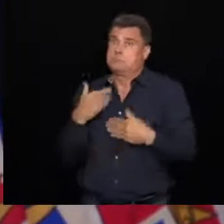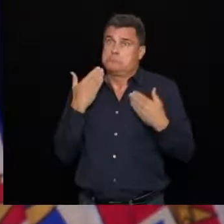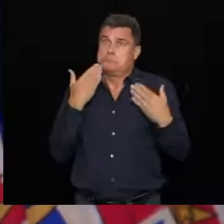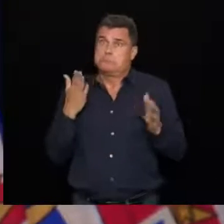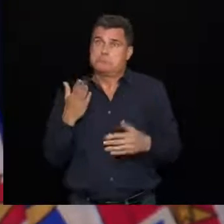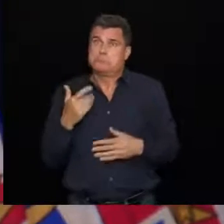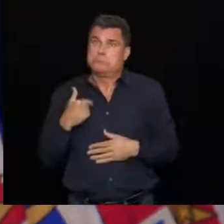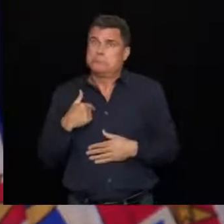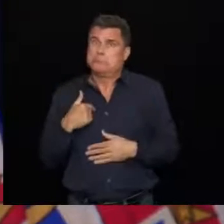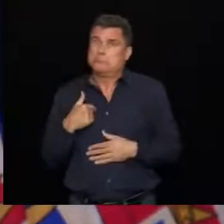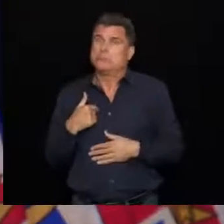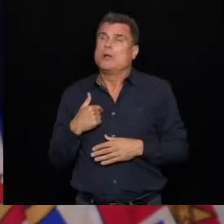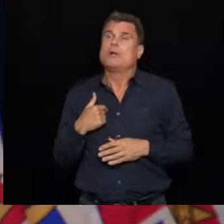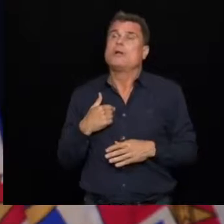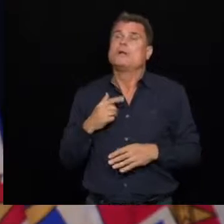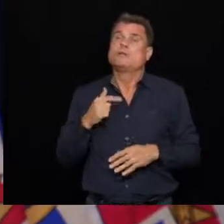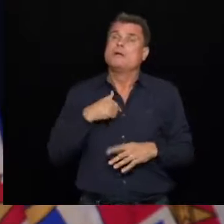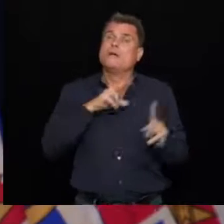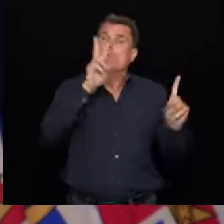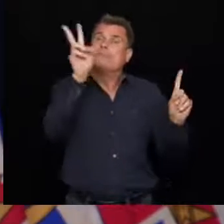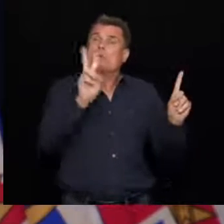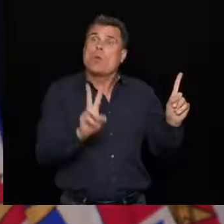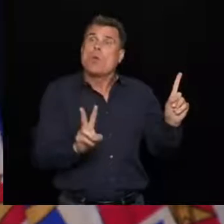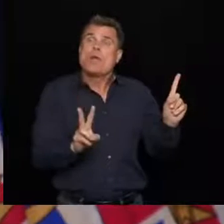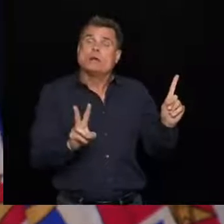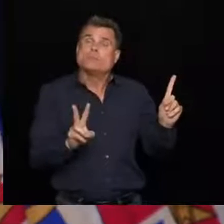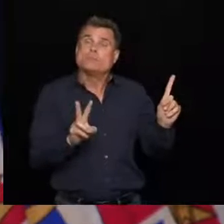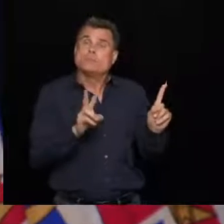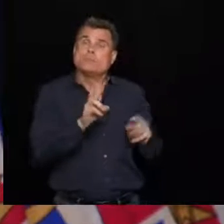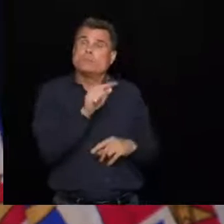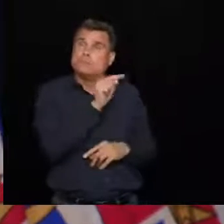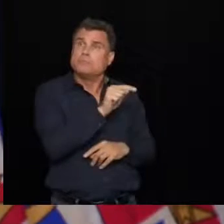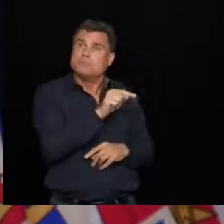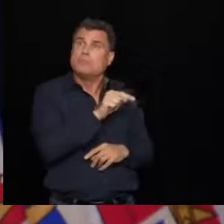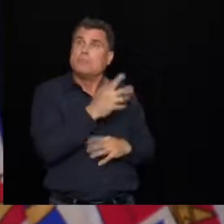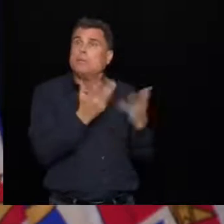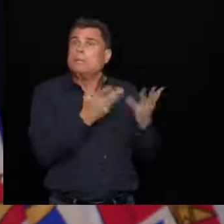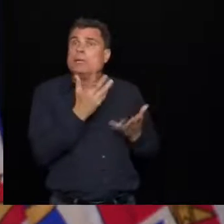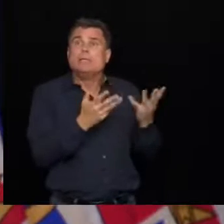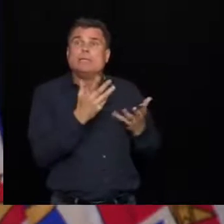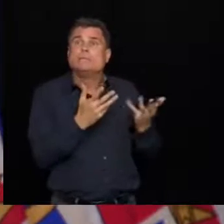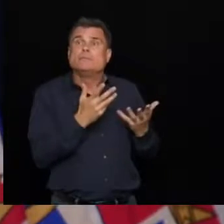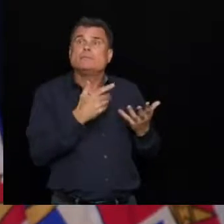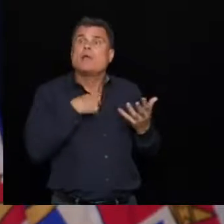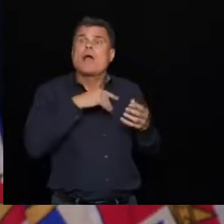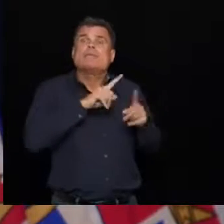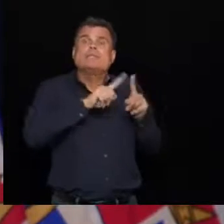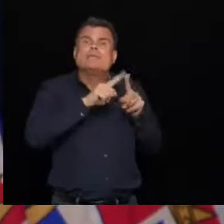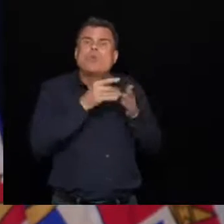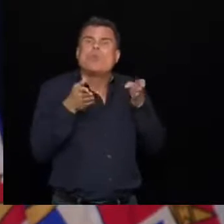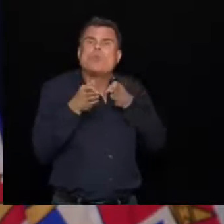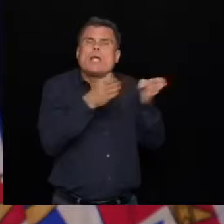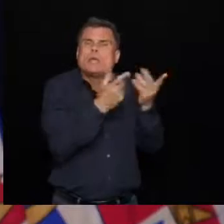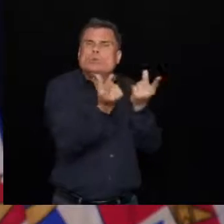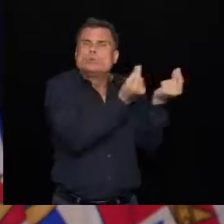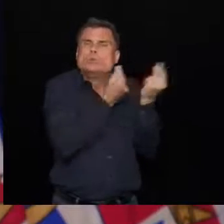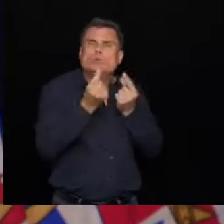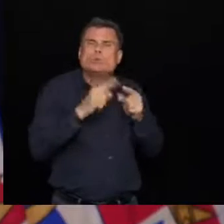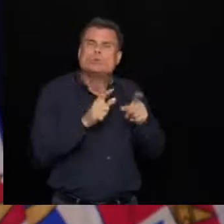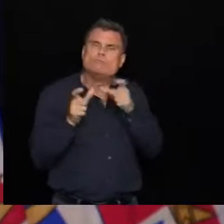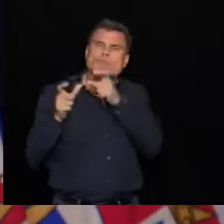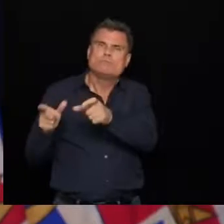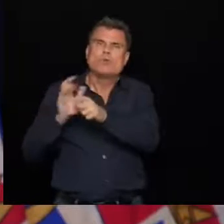doing things, and sometimes we think we're doing the same thing, and when it turns out it's something that's slightly off,